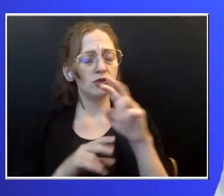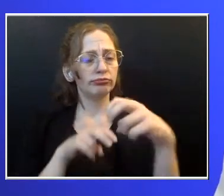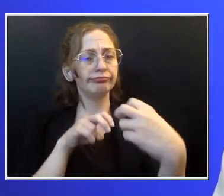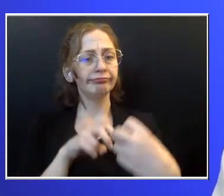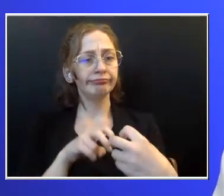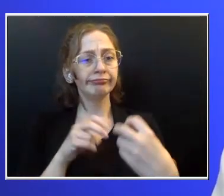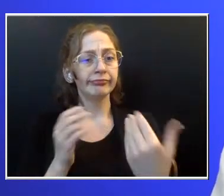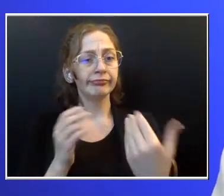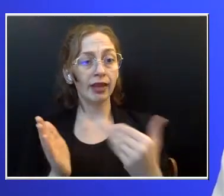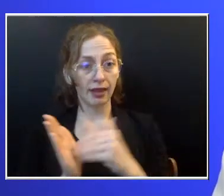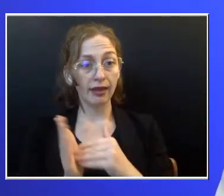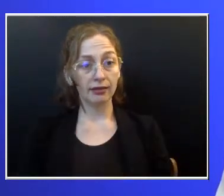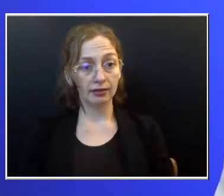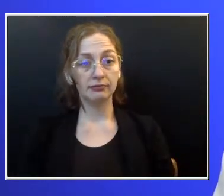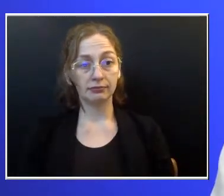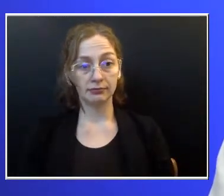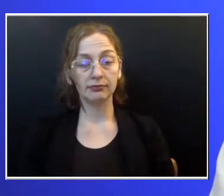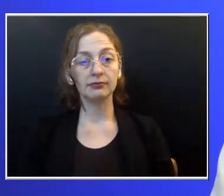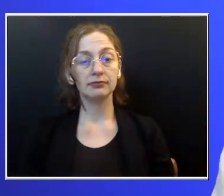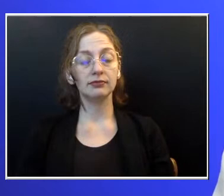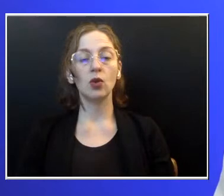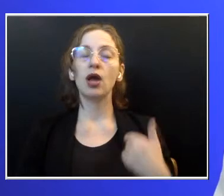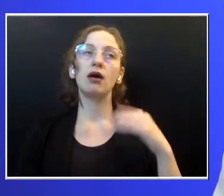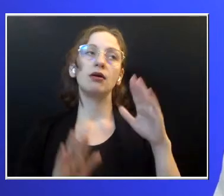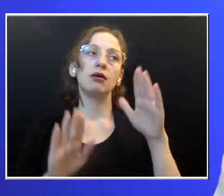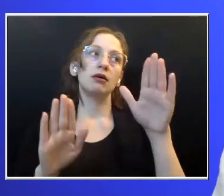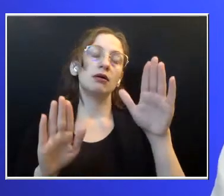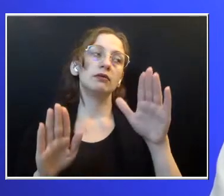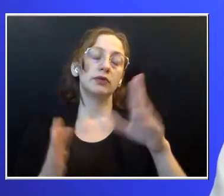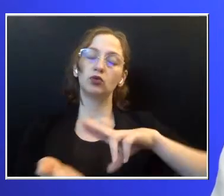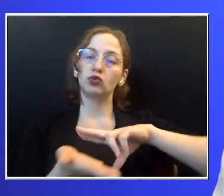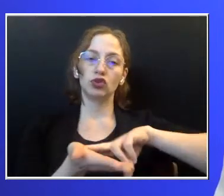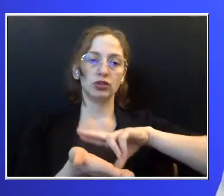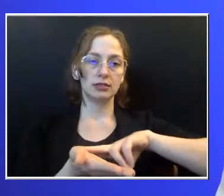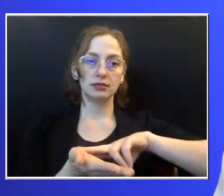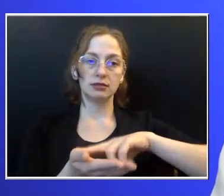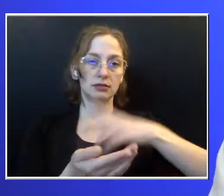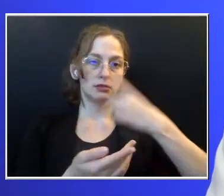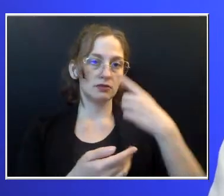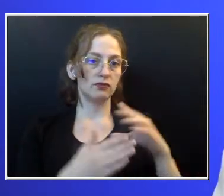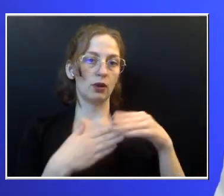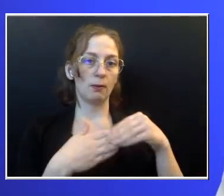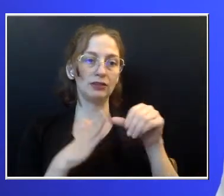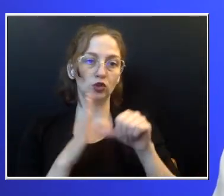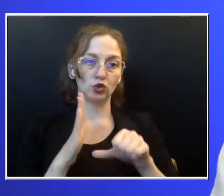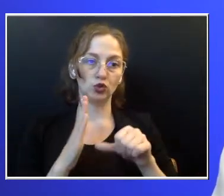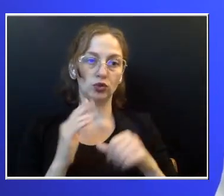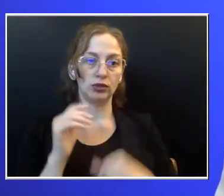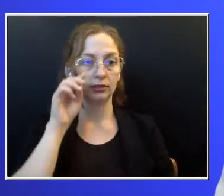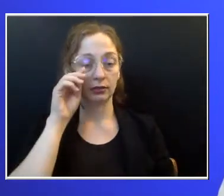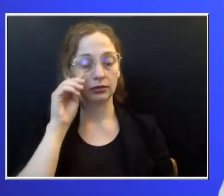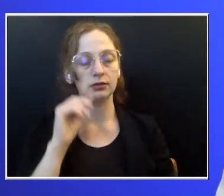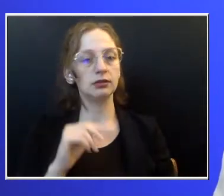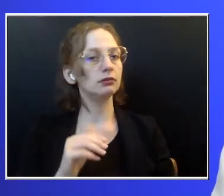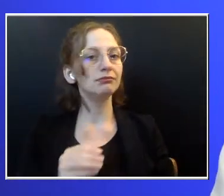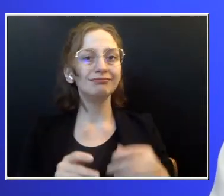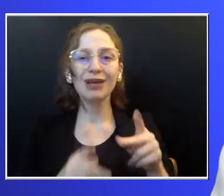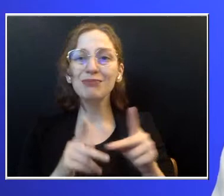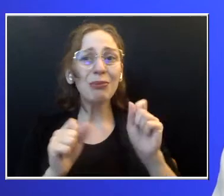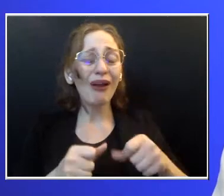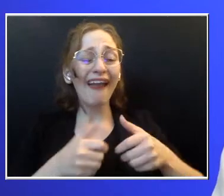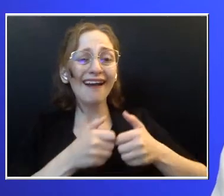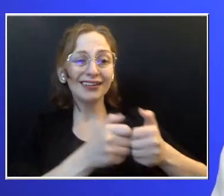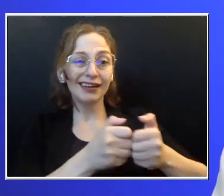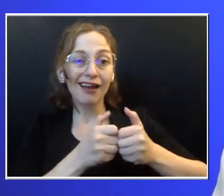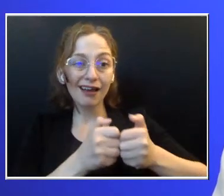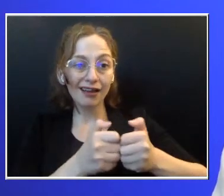got fantastic nurses in plastic surgery who people will be, you know, texting or using my chart to